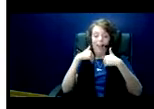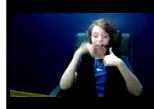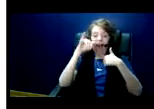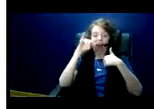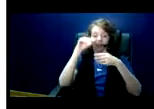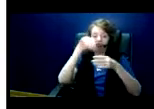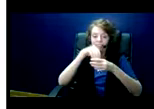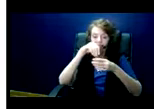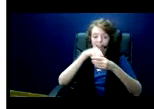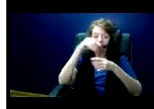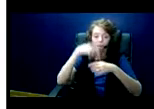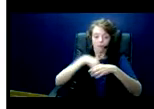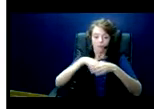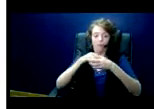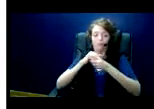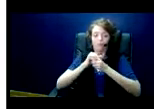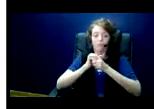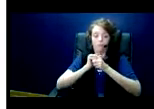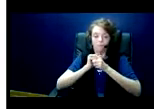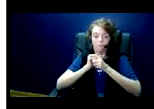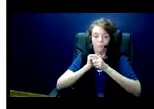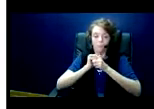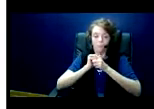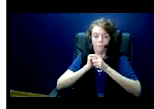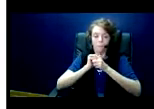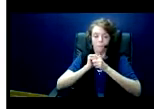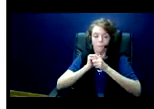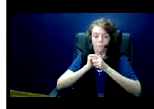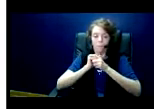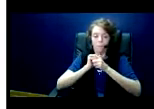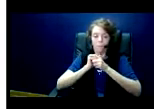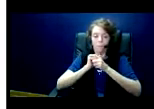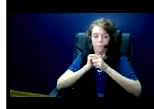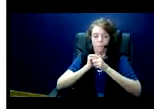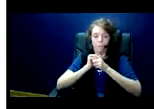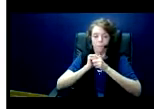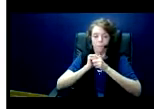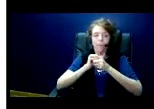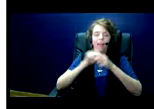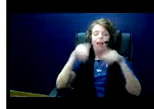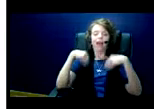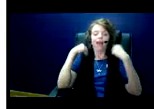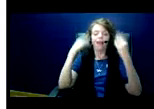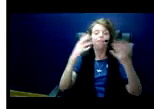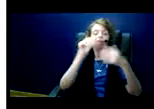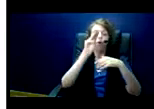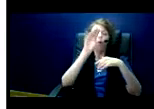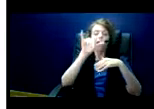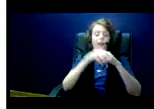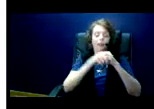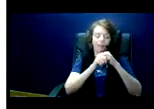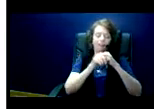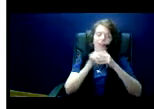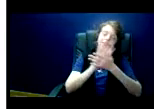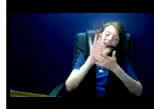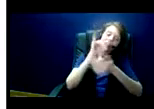I have it inside me, I give it away. I give it away. Nice job,